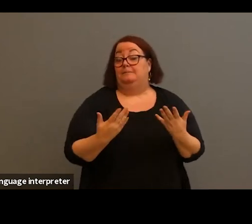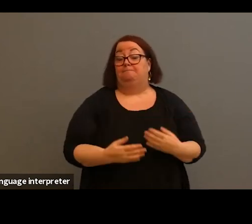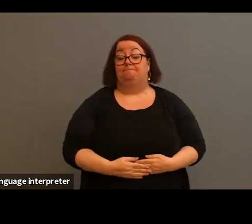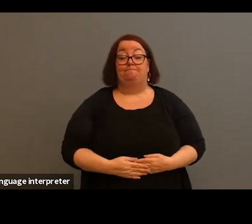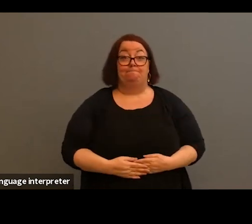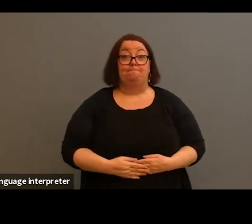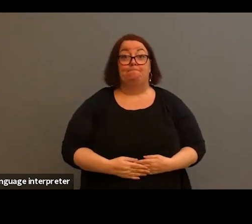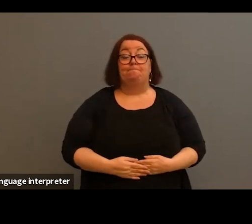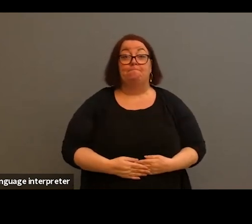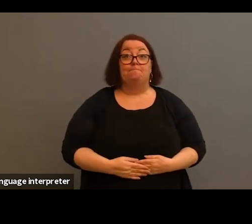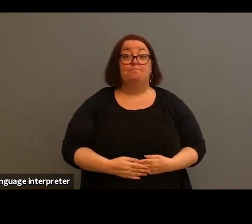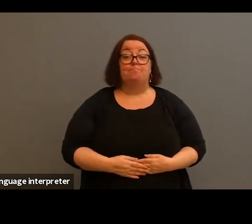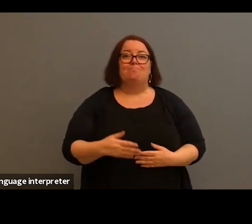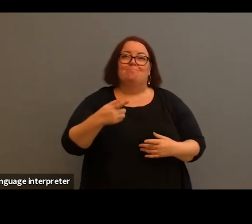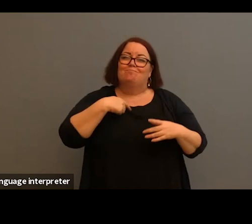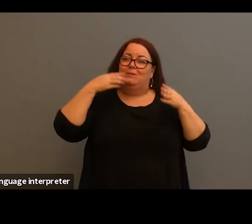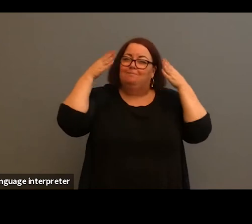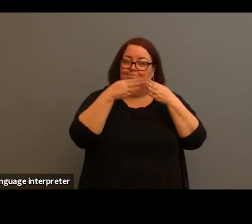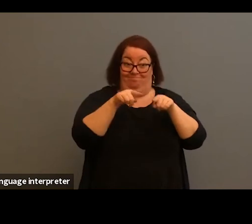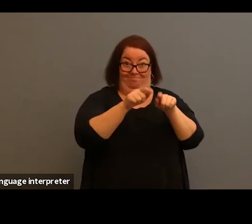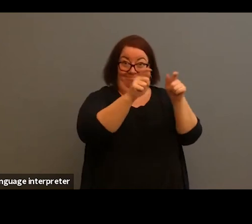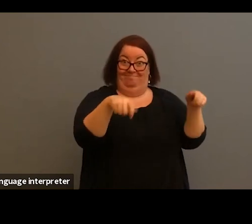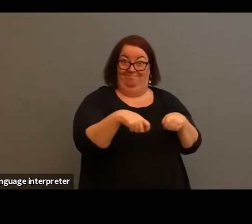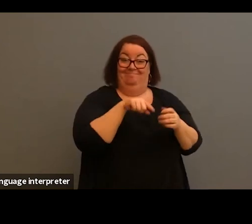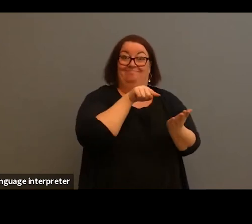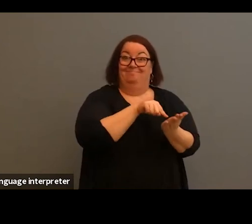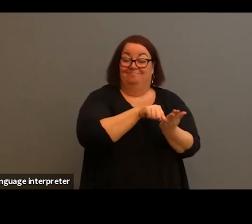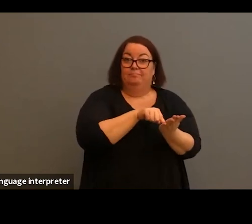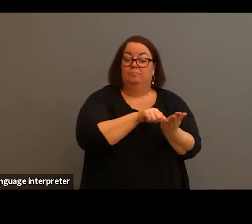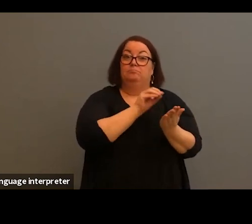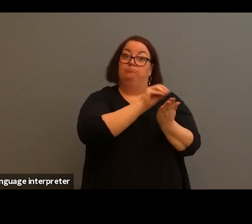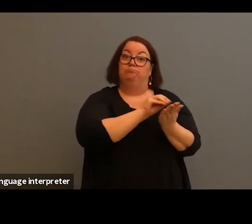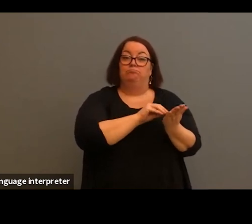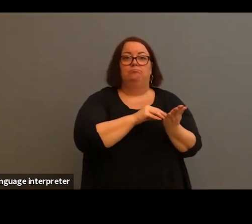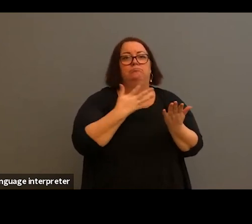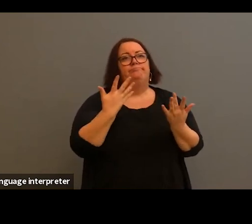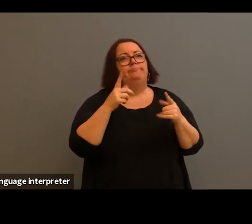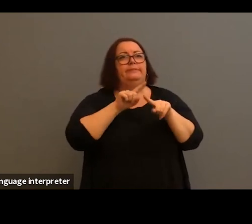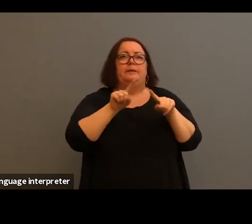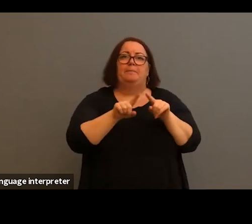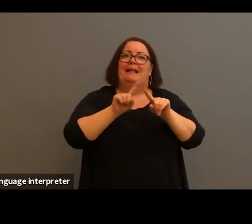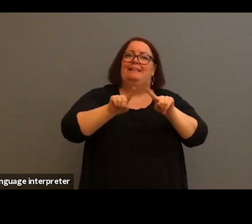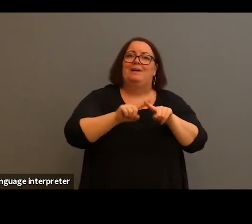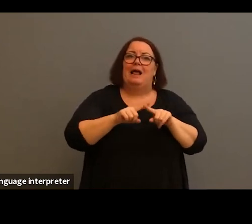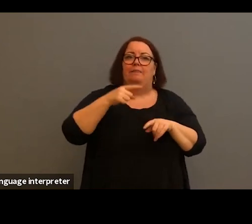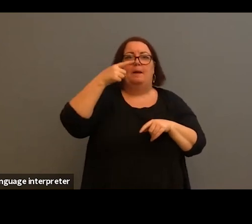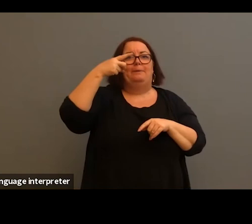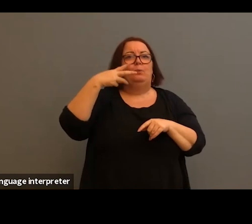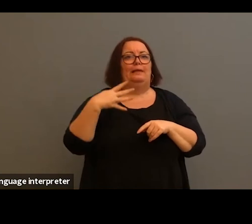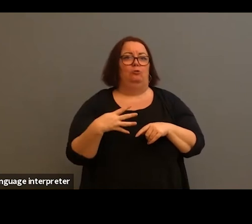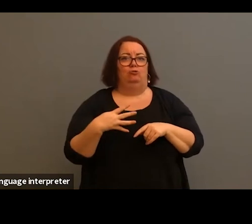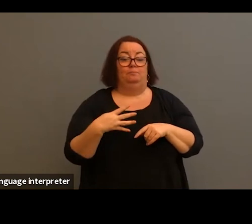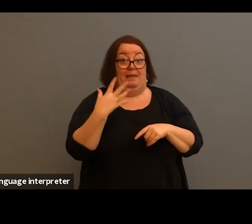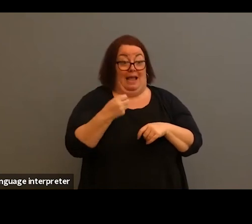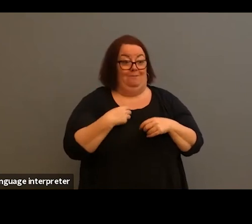addressing a number of priority areas. We have 8 priority areas. The first one is about